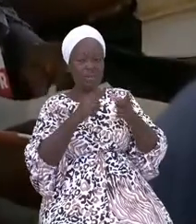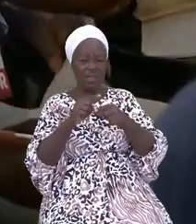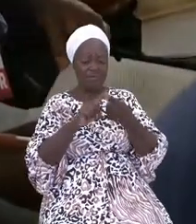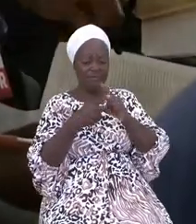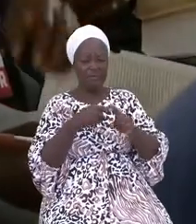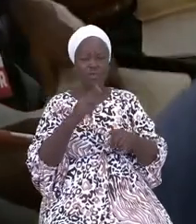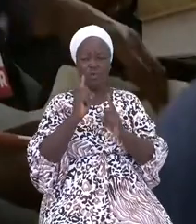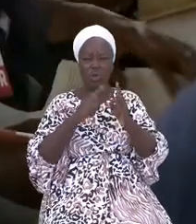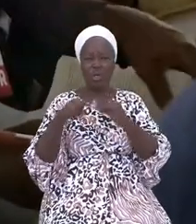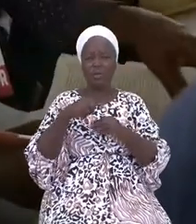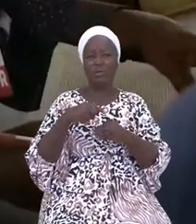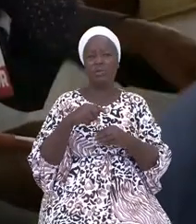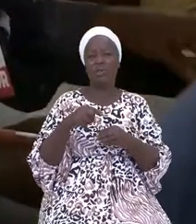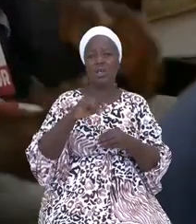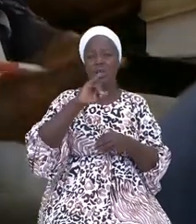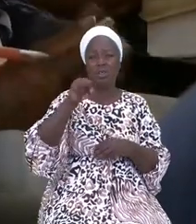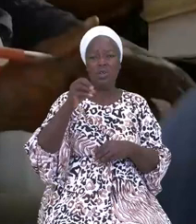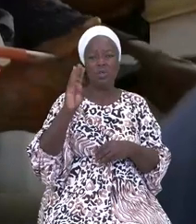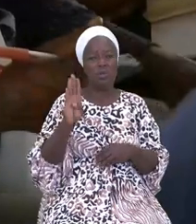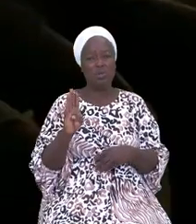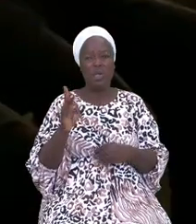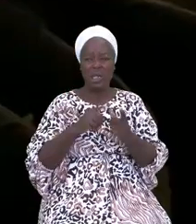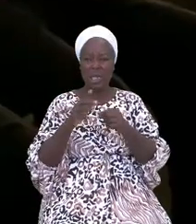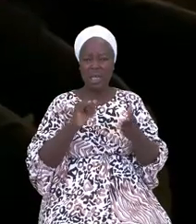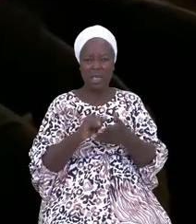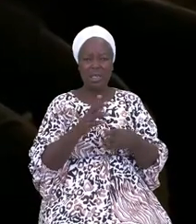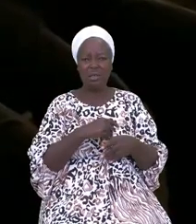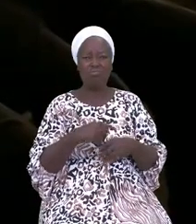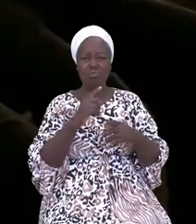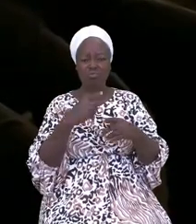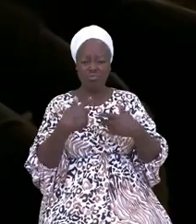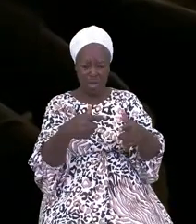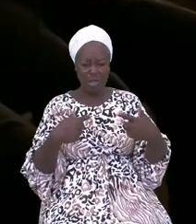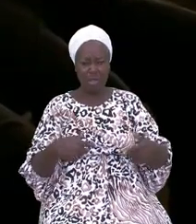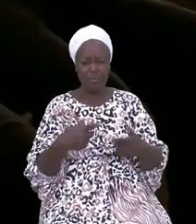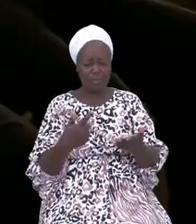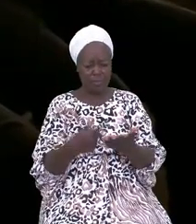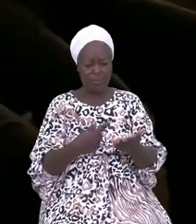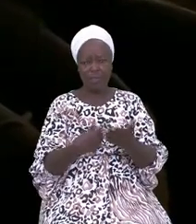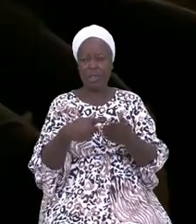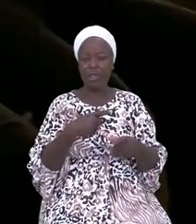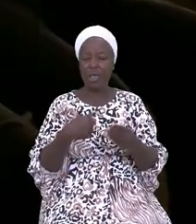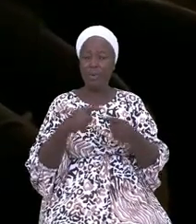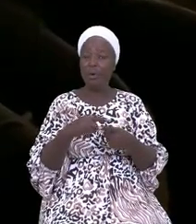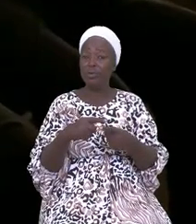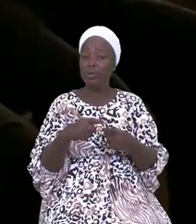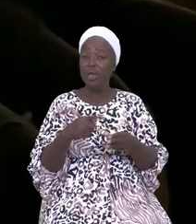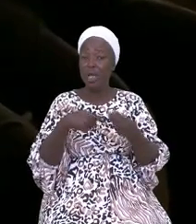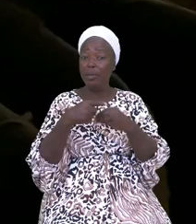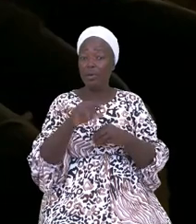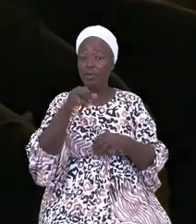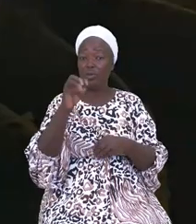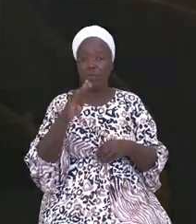about Job. And they argued about Job. And Job replied and talked